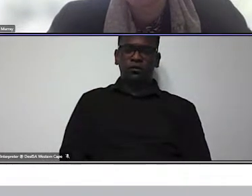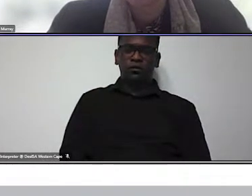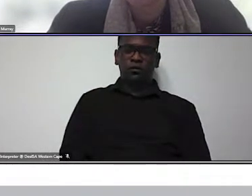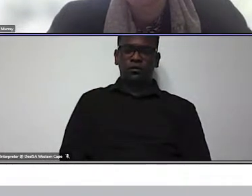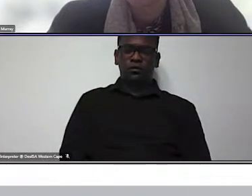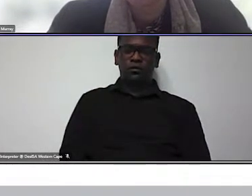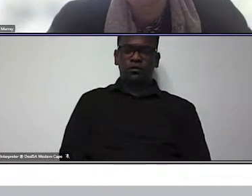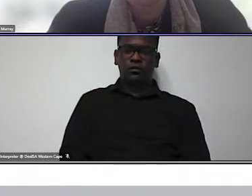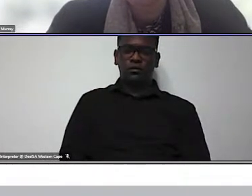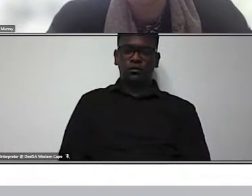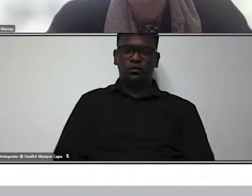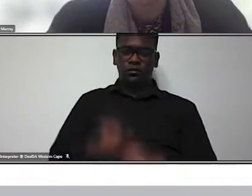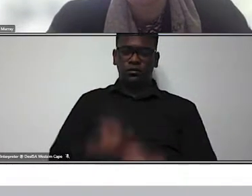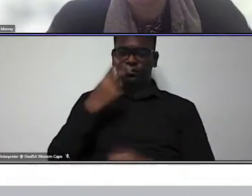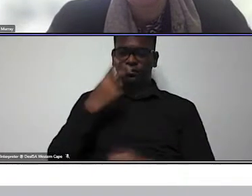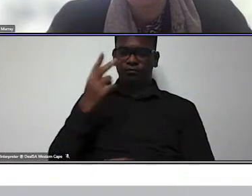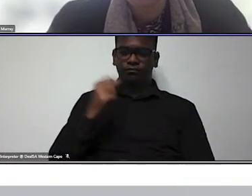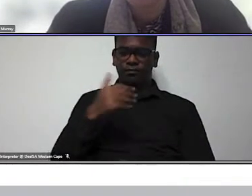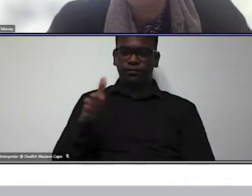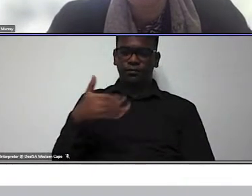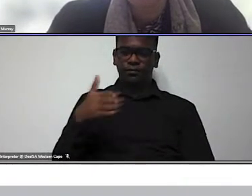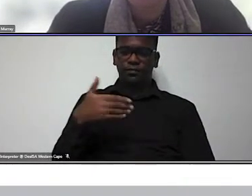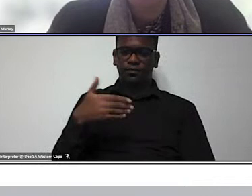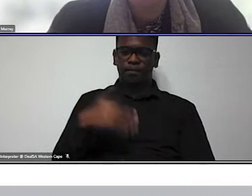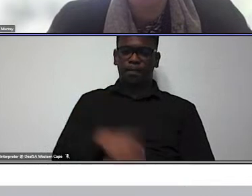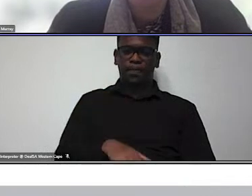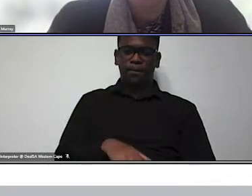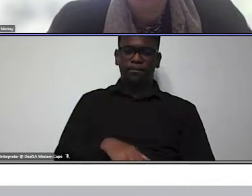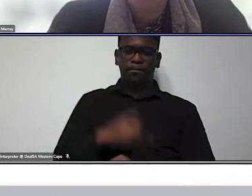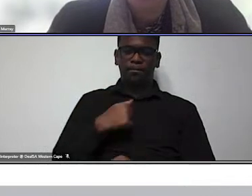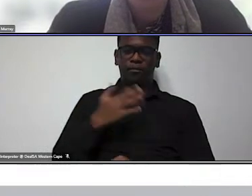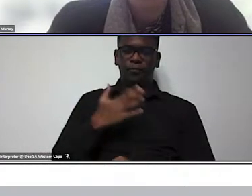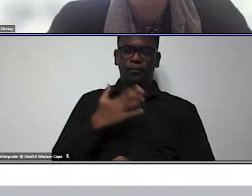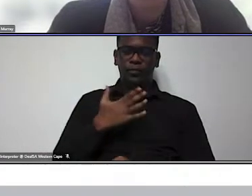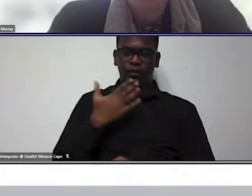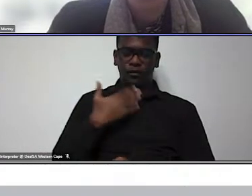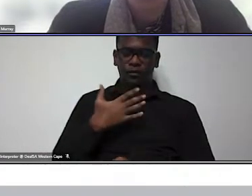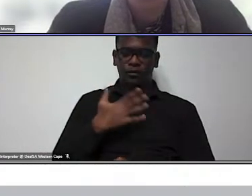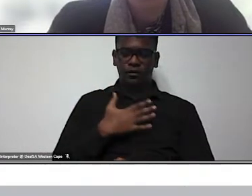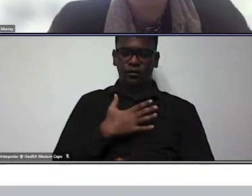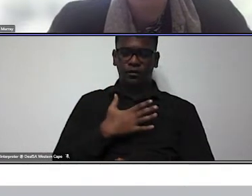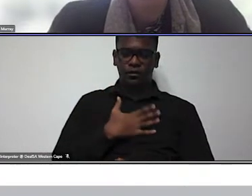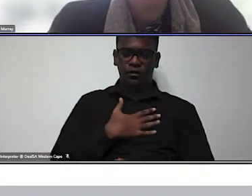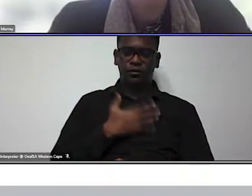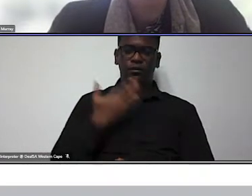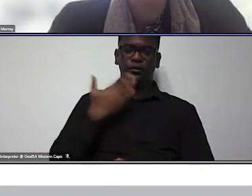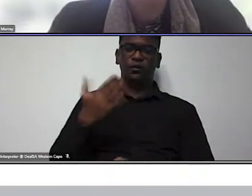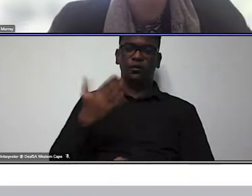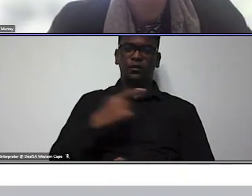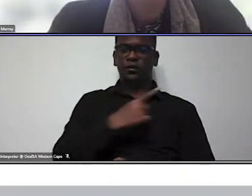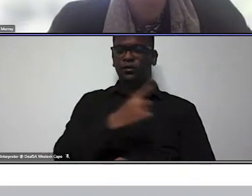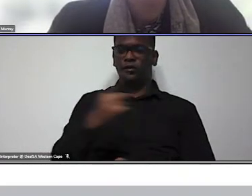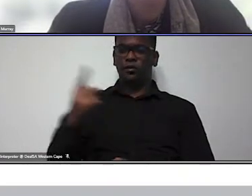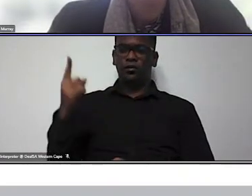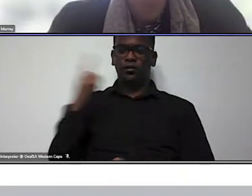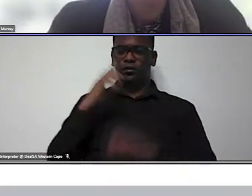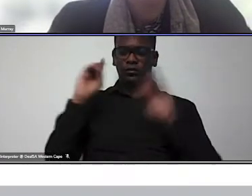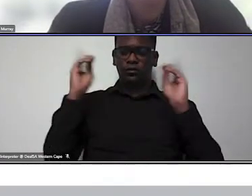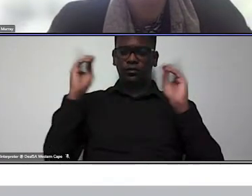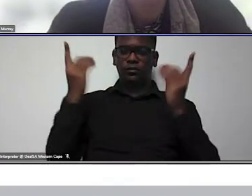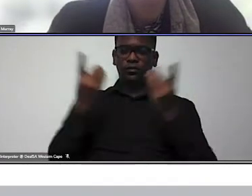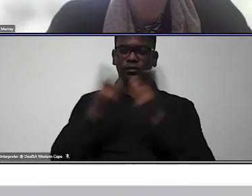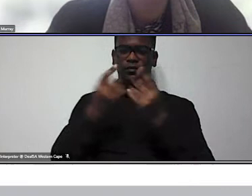All right, I see none. With that, I would like to sincerely thank all the departments and WestGrow and